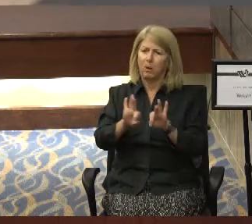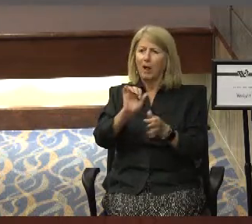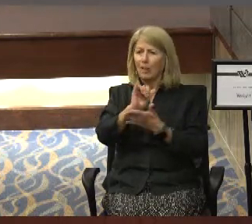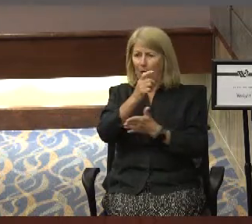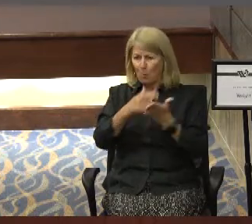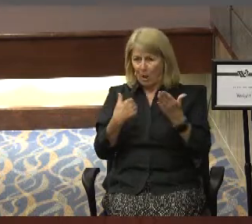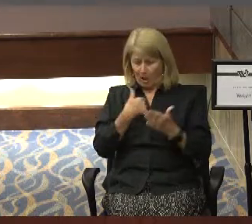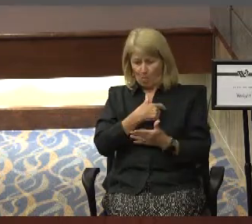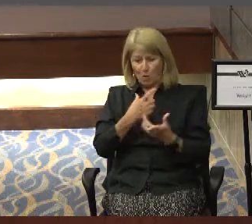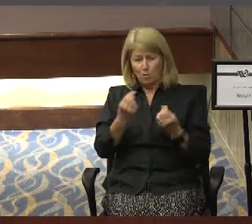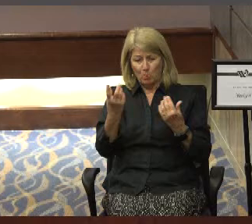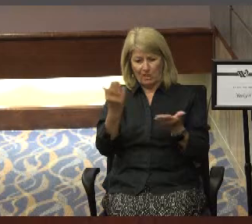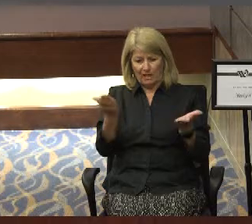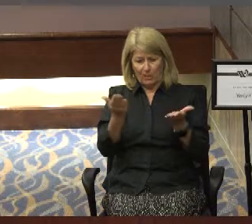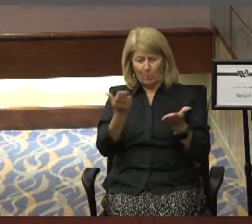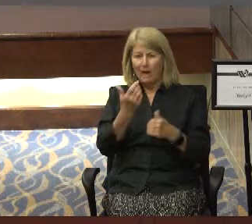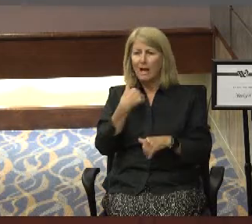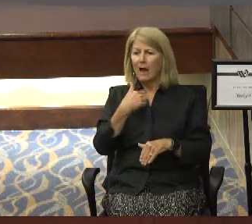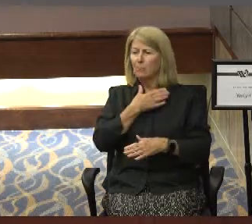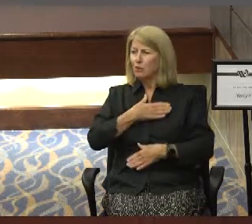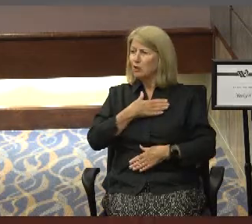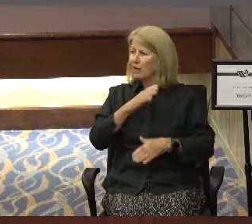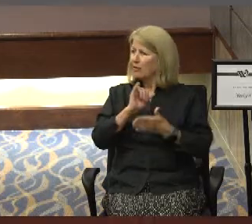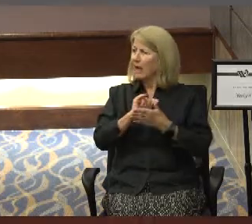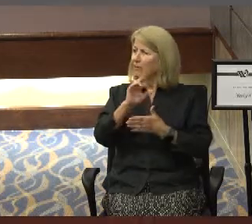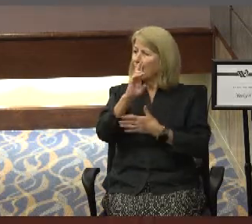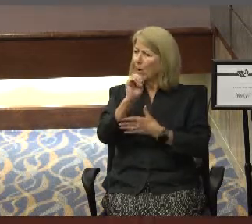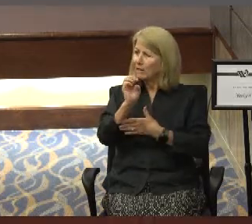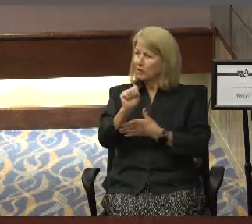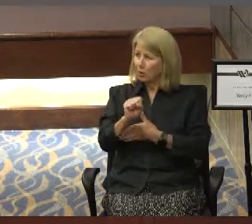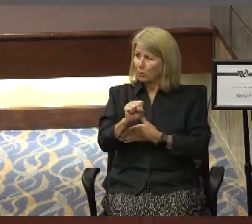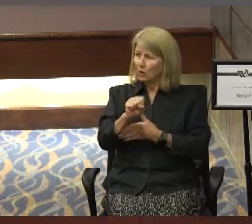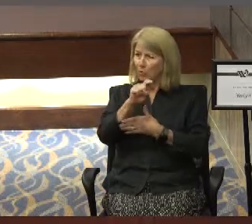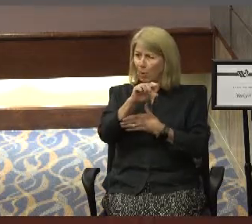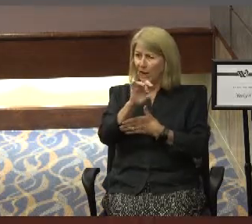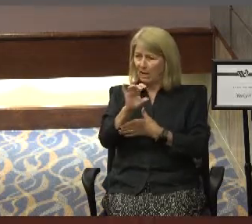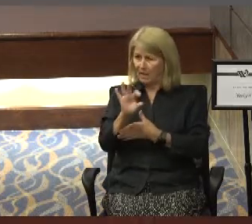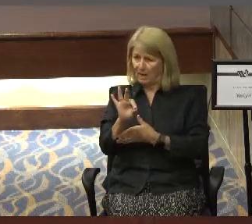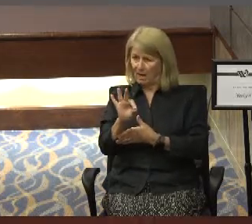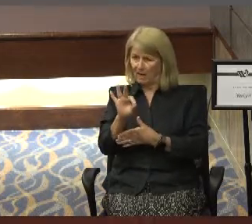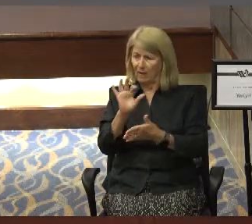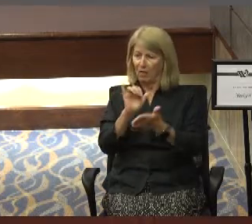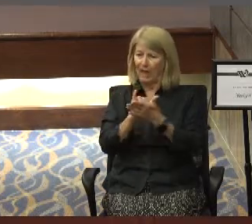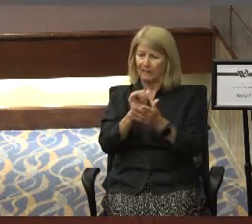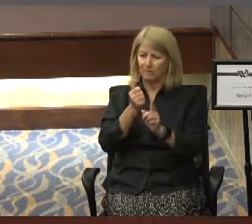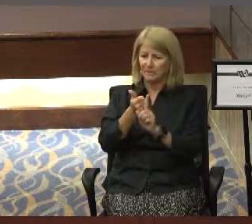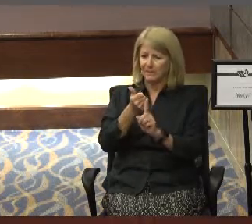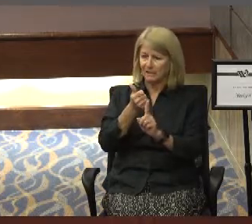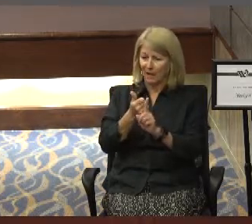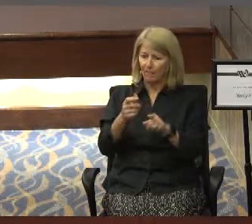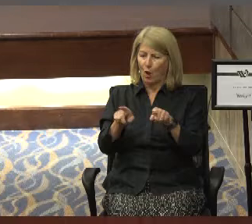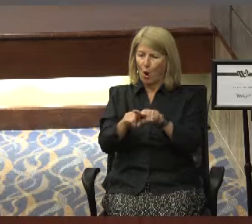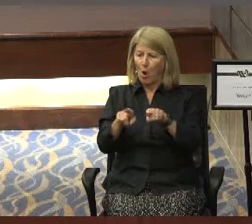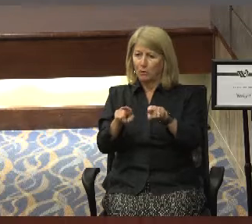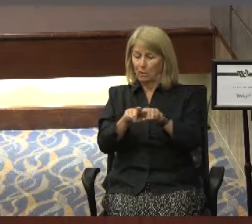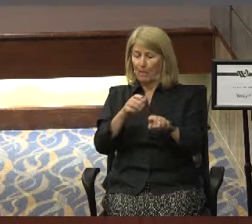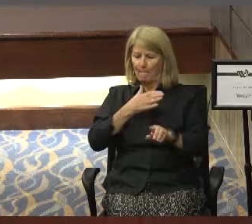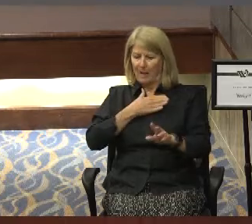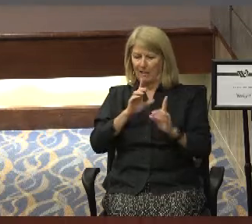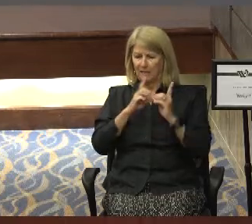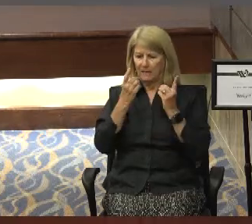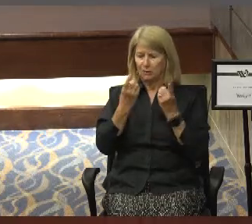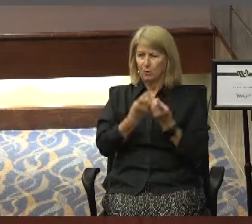that. And the last comment I had was on Resolution 189, which is also my district, West